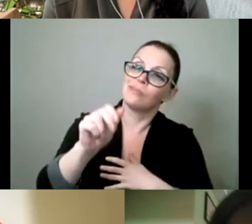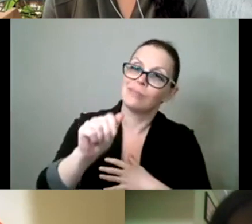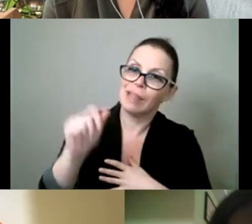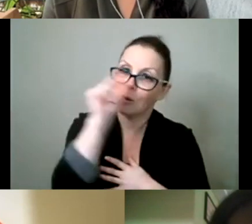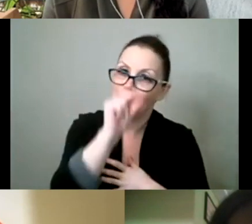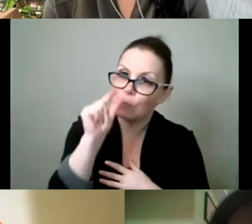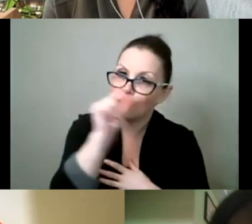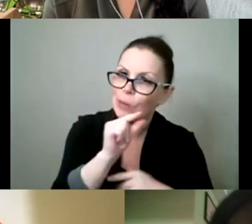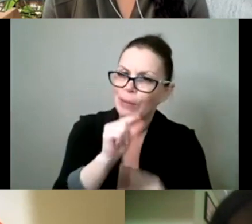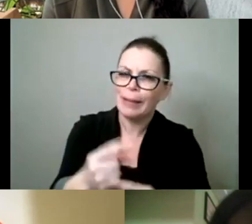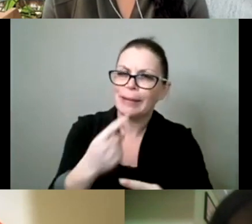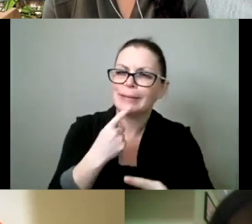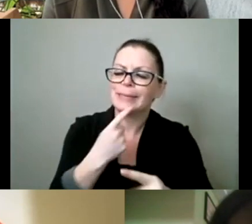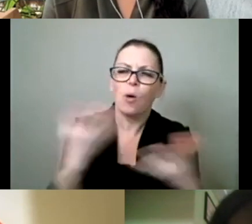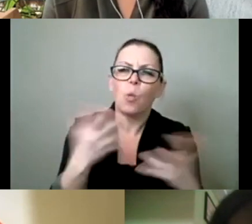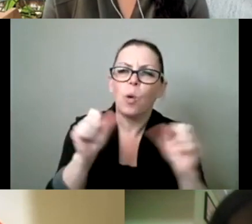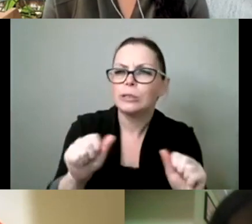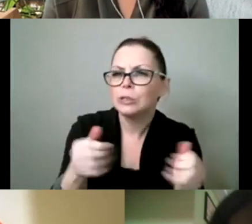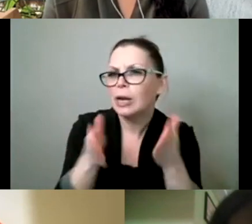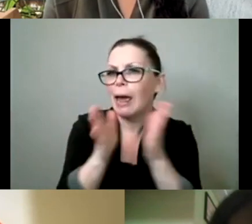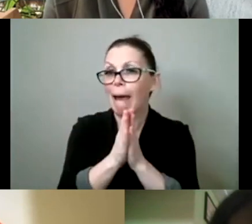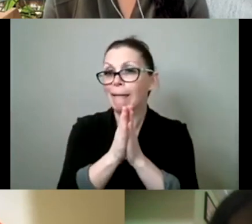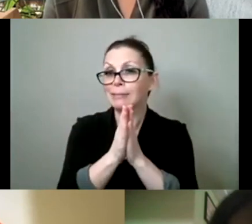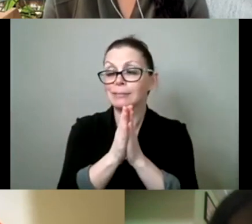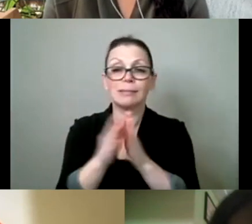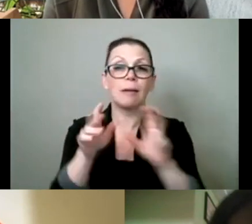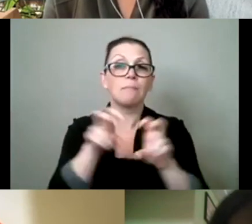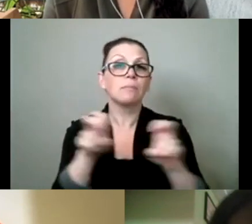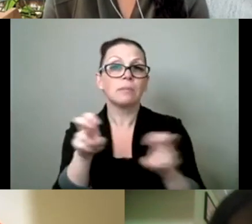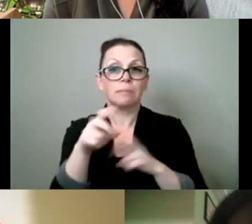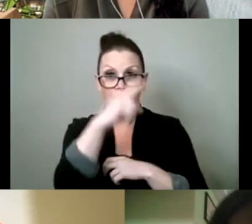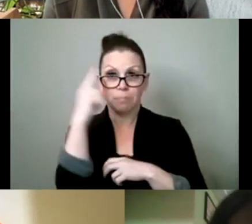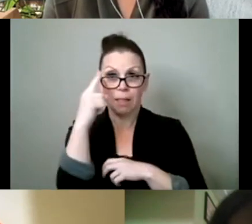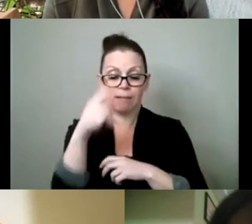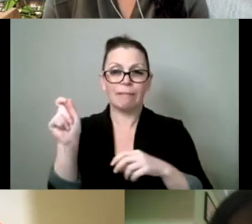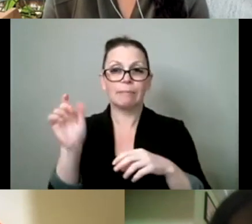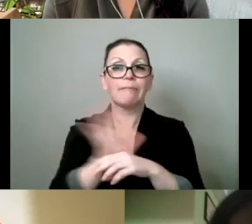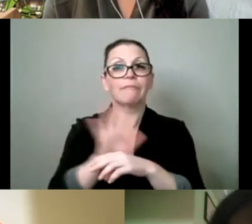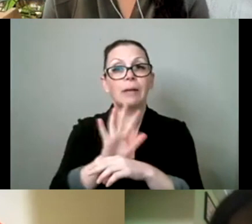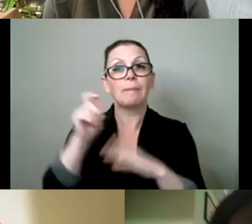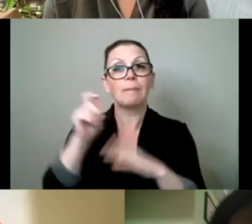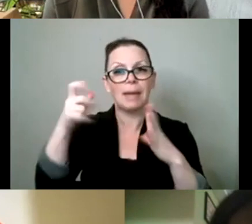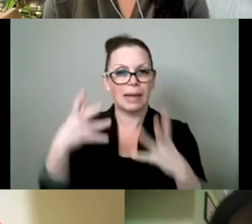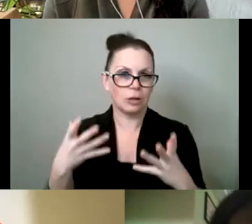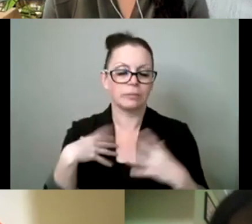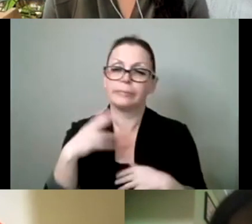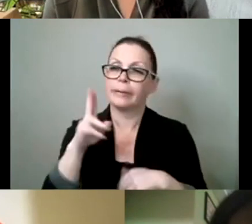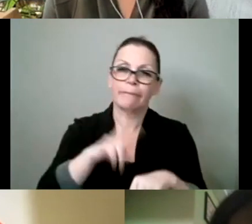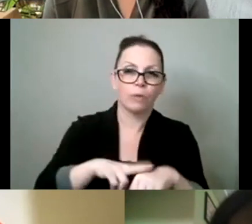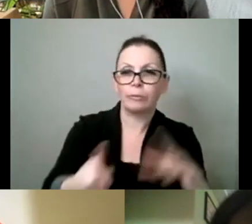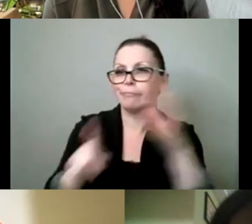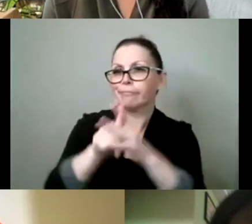it the question, what should I ask a panel of Black filmmakers? And of course I got back the usual